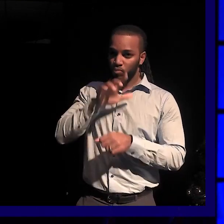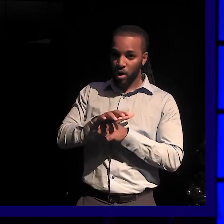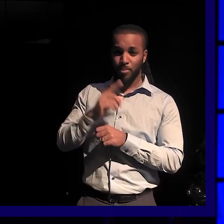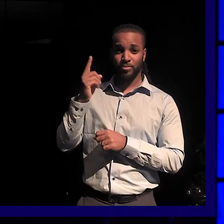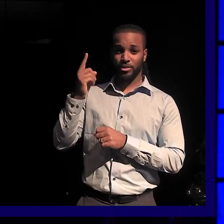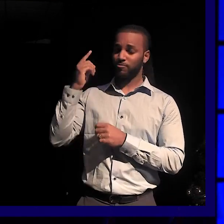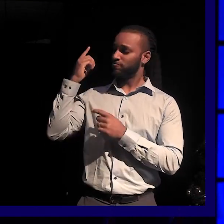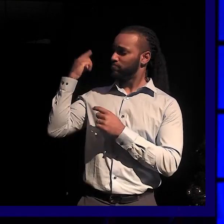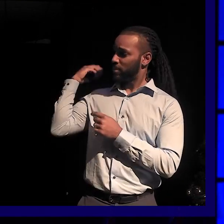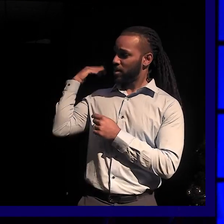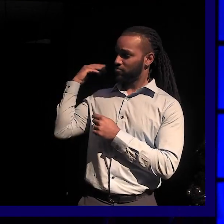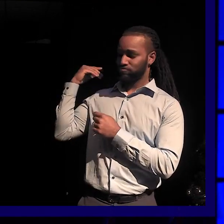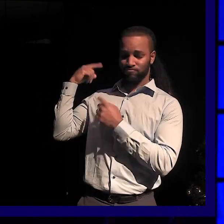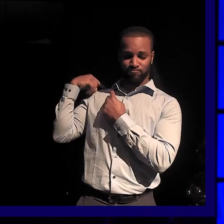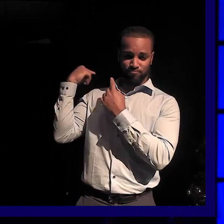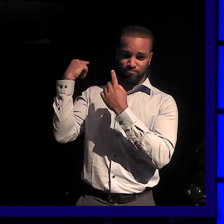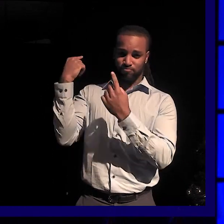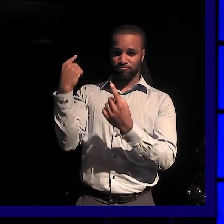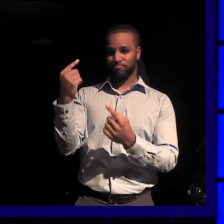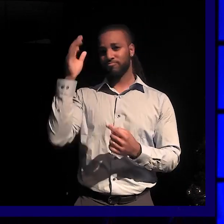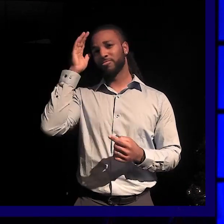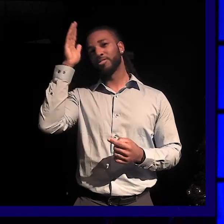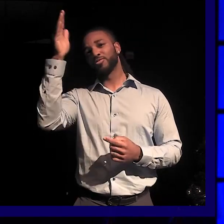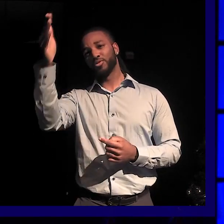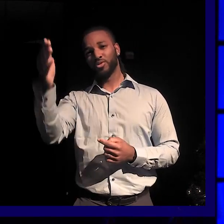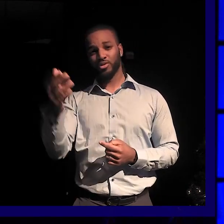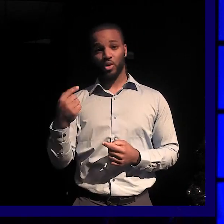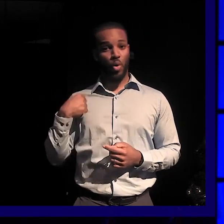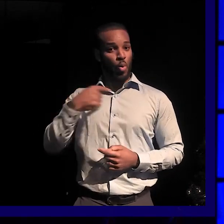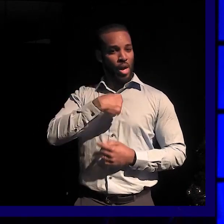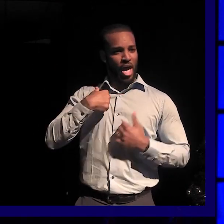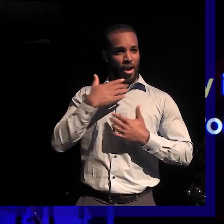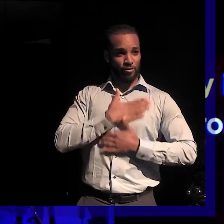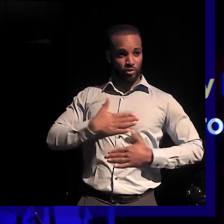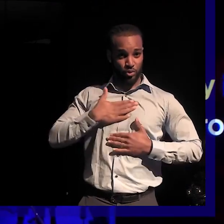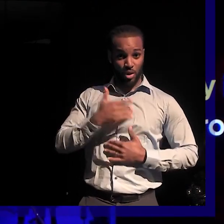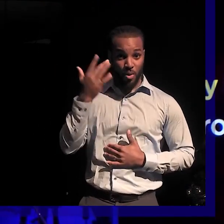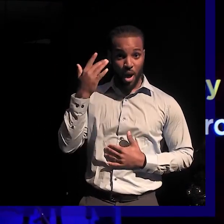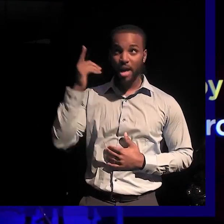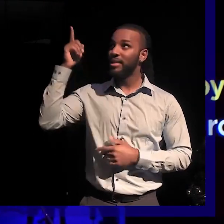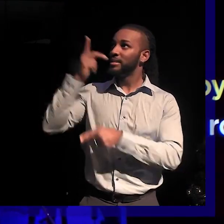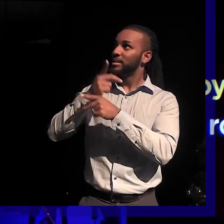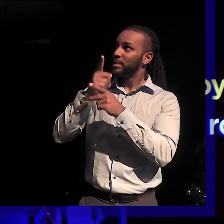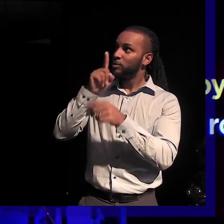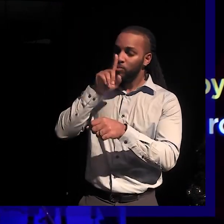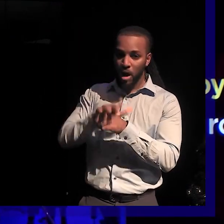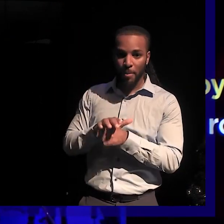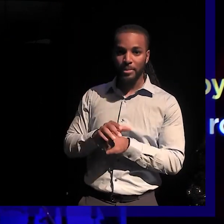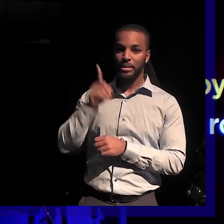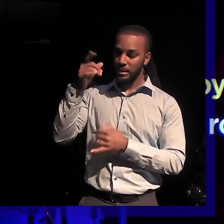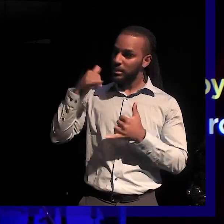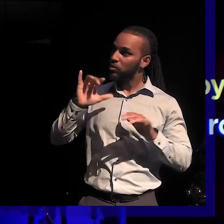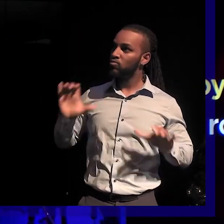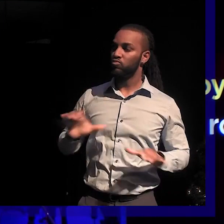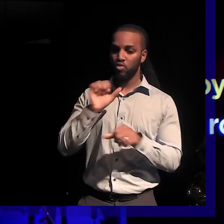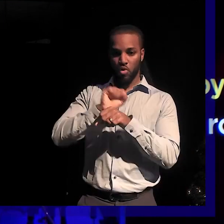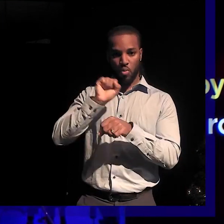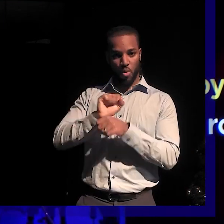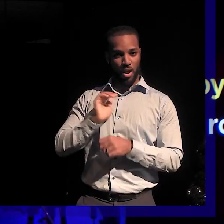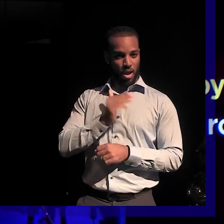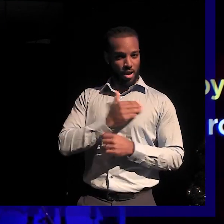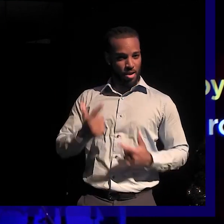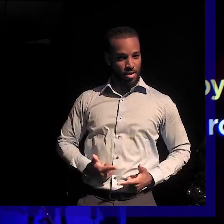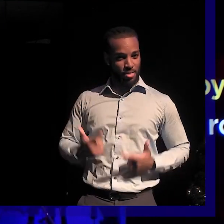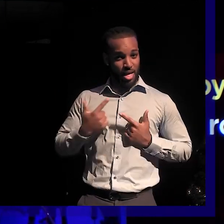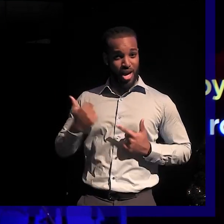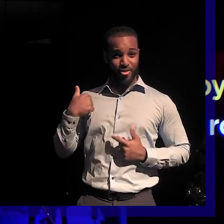and always will do. We have joy because of what he's done. We have joy because what he's doing, and we have joy because of what he